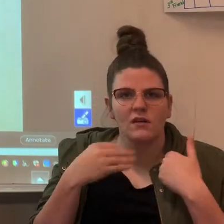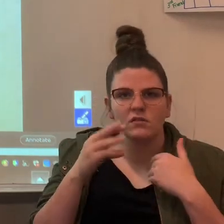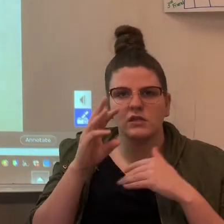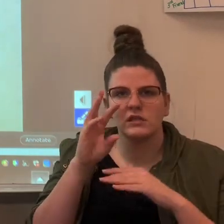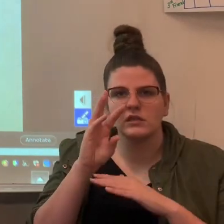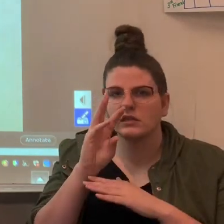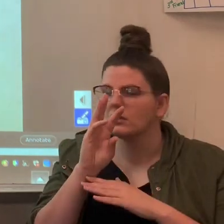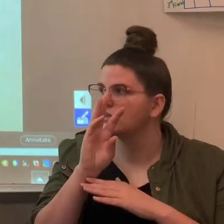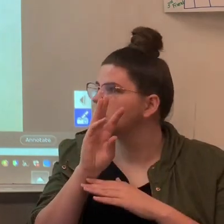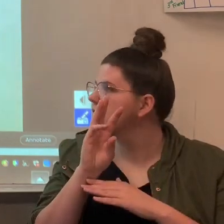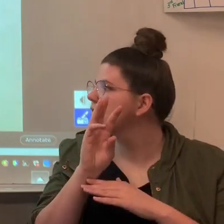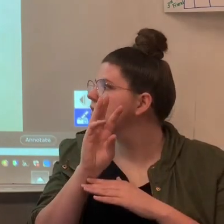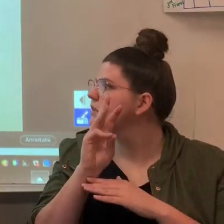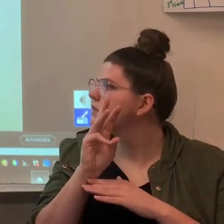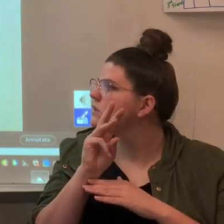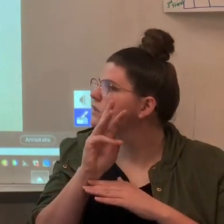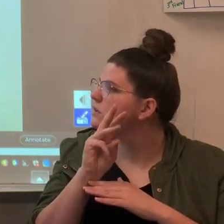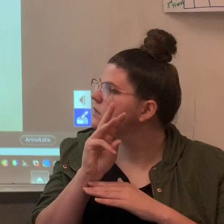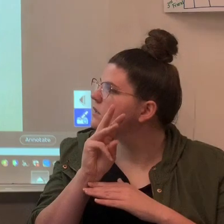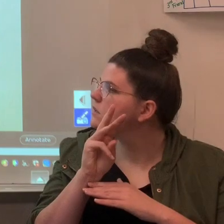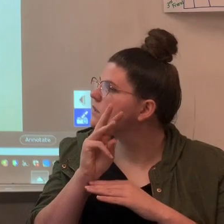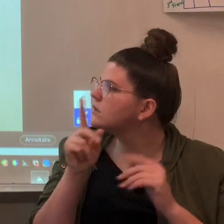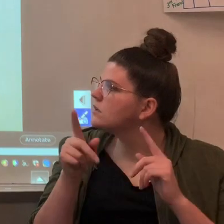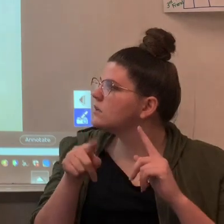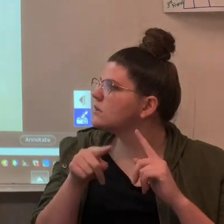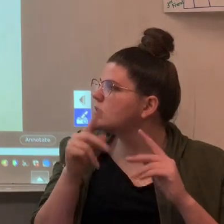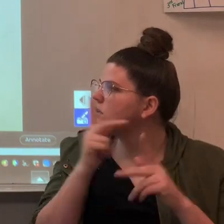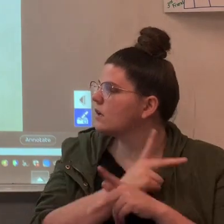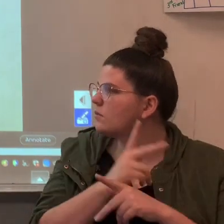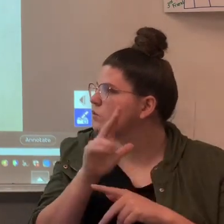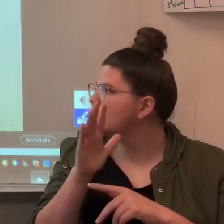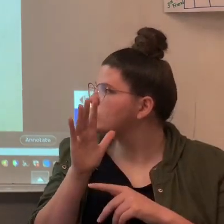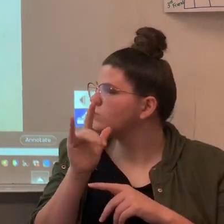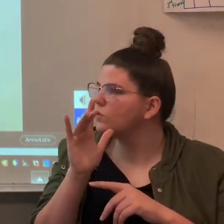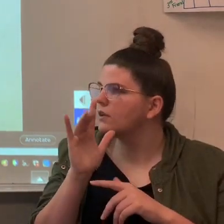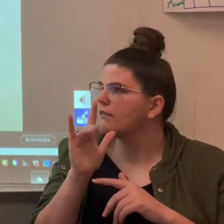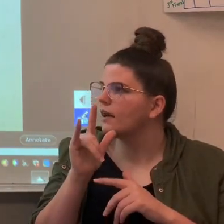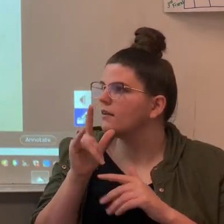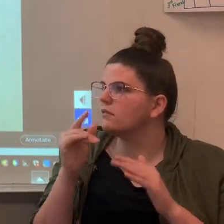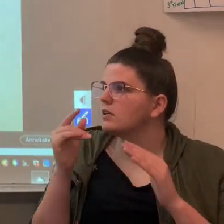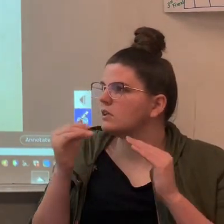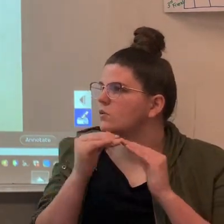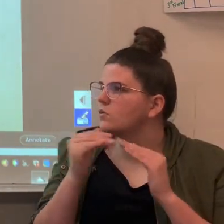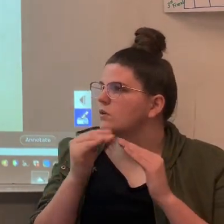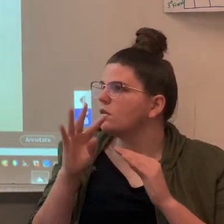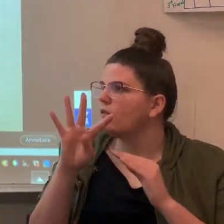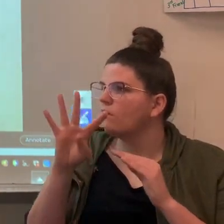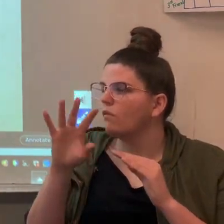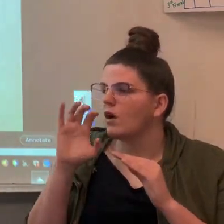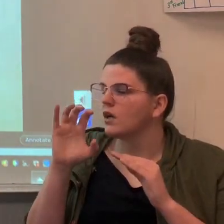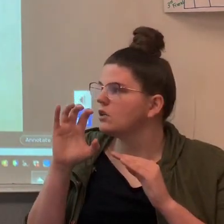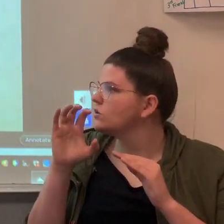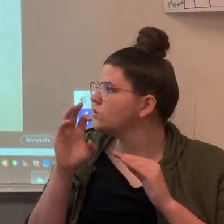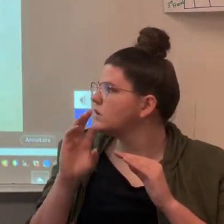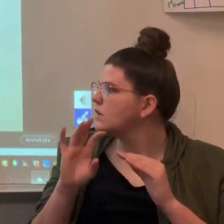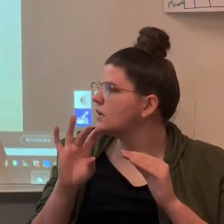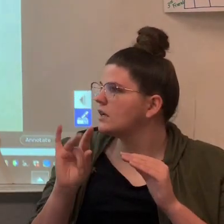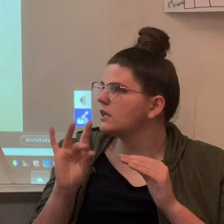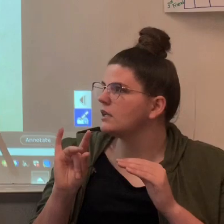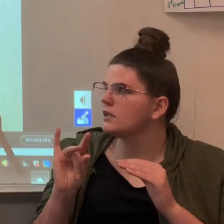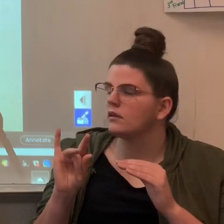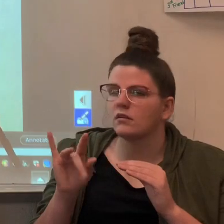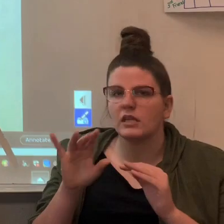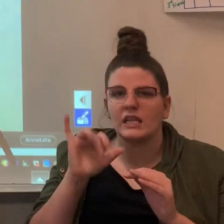400/18. So that's my improper fraction. I have